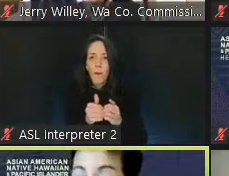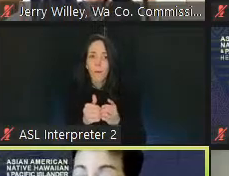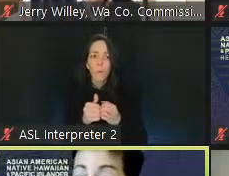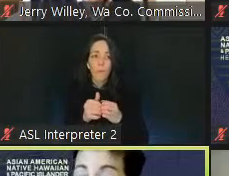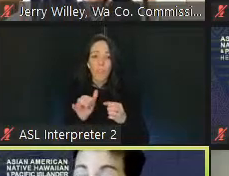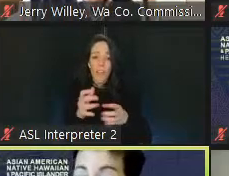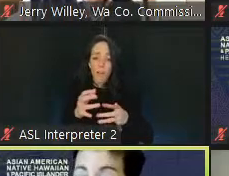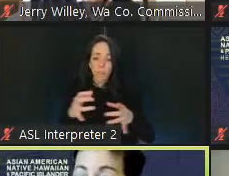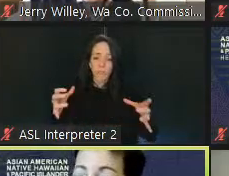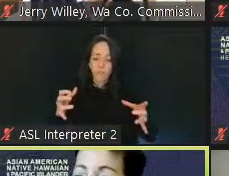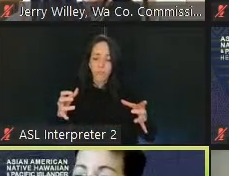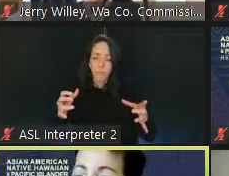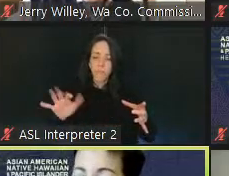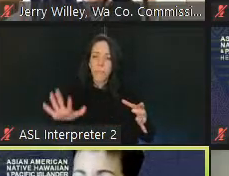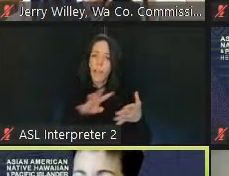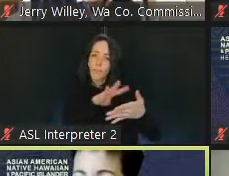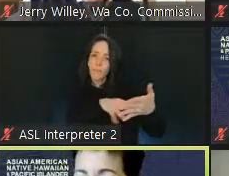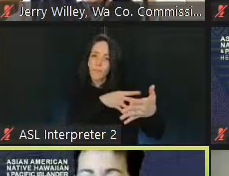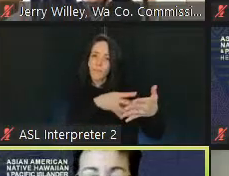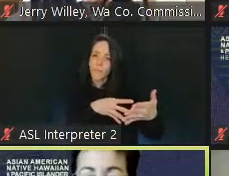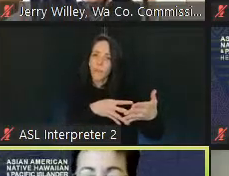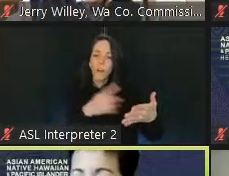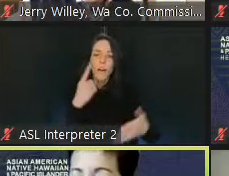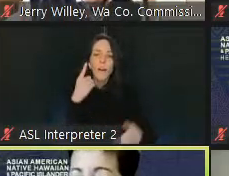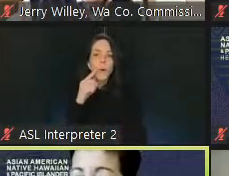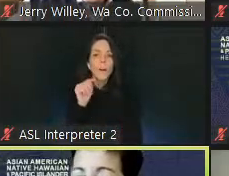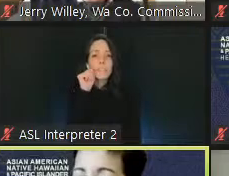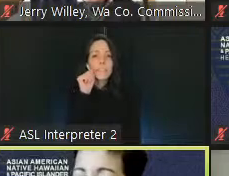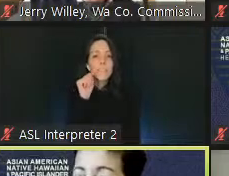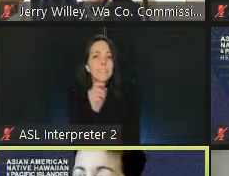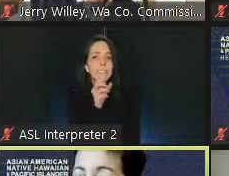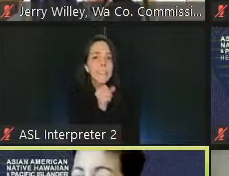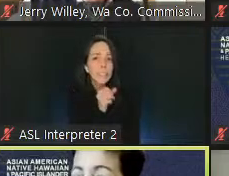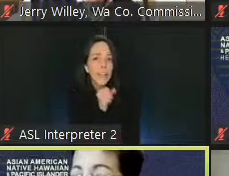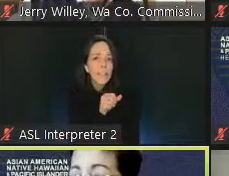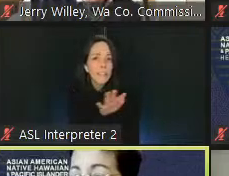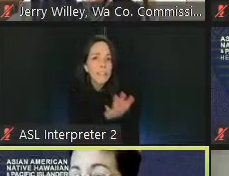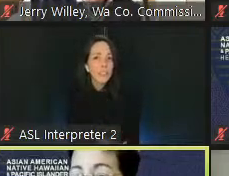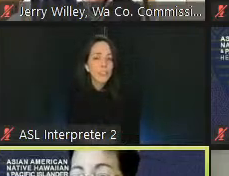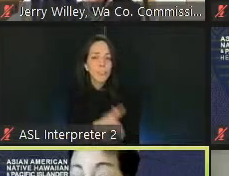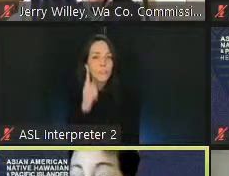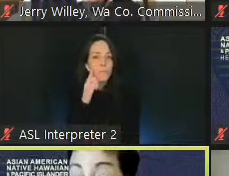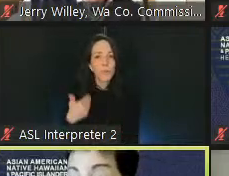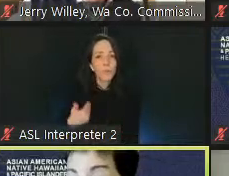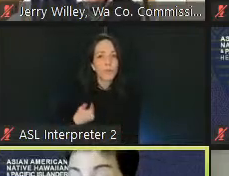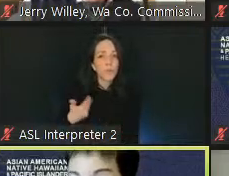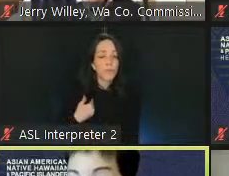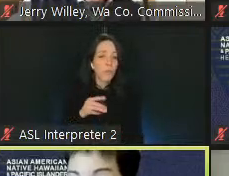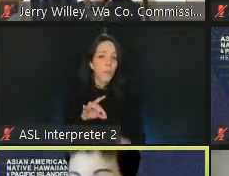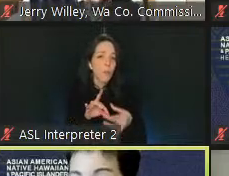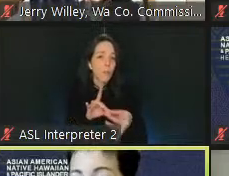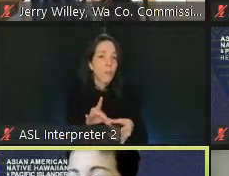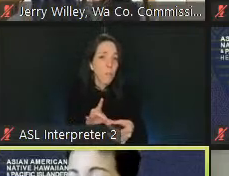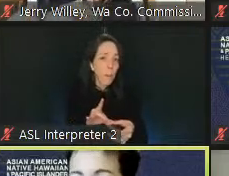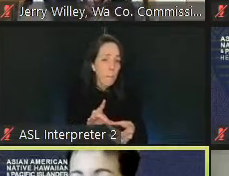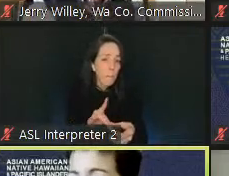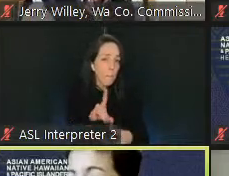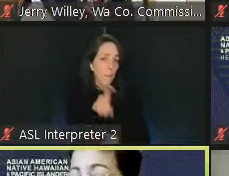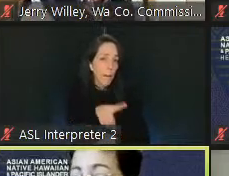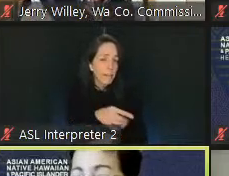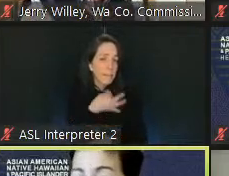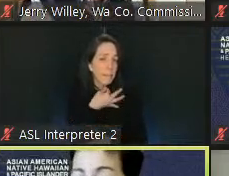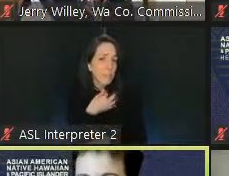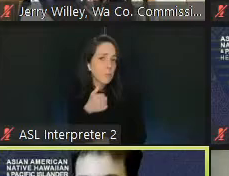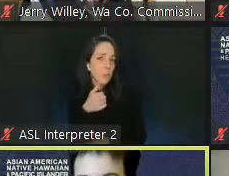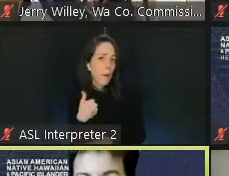population demographics for the teenage years that would apply to juvenile may be changing over time. I just don't